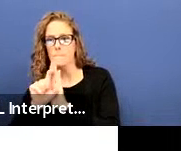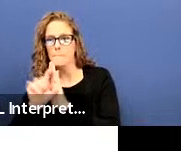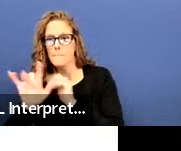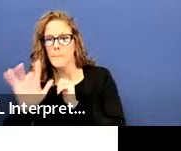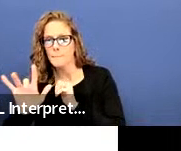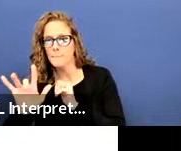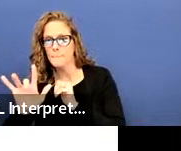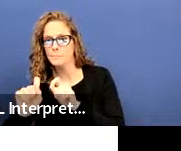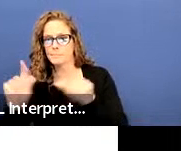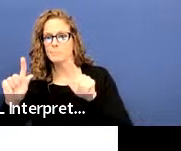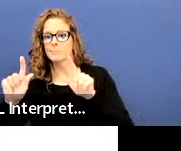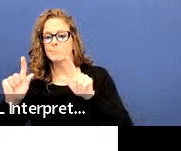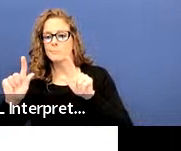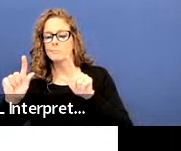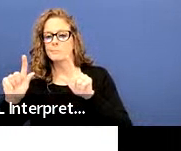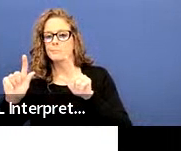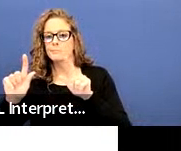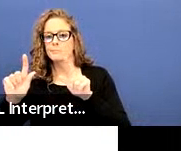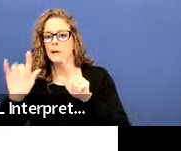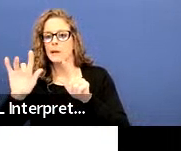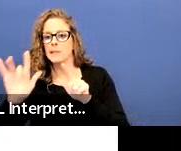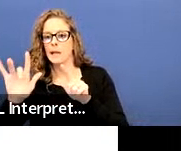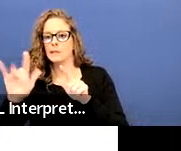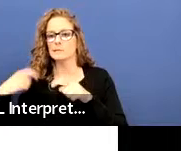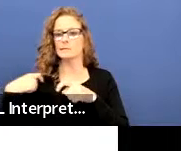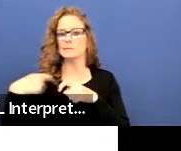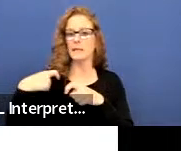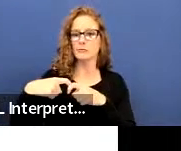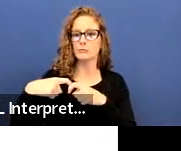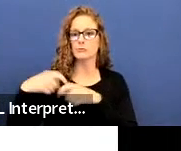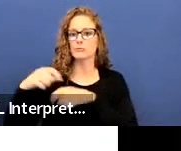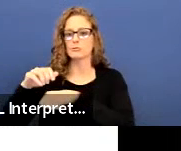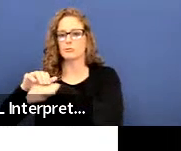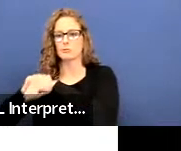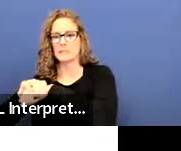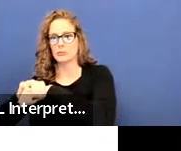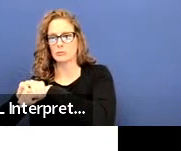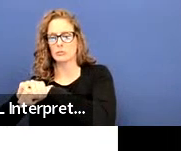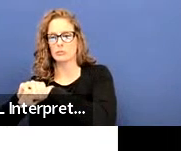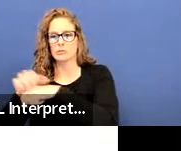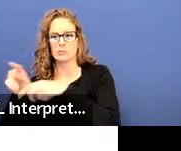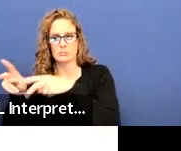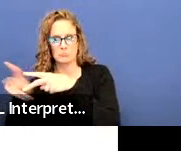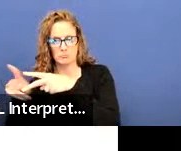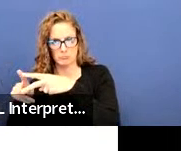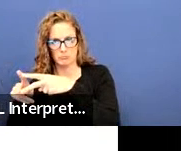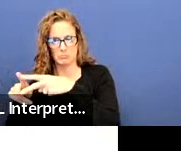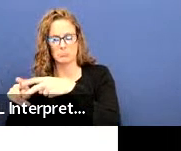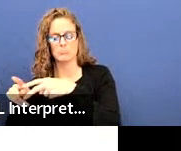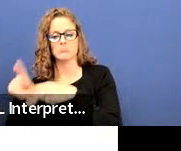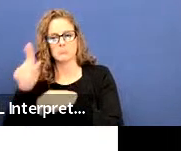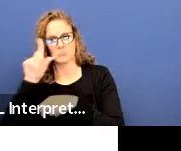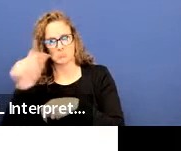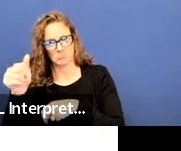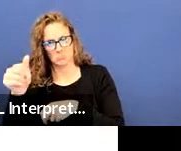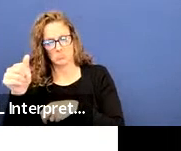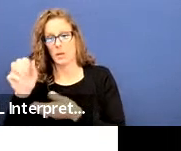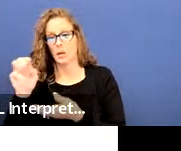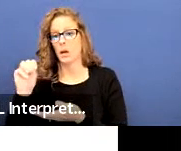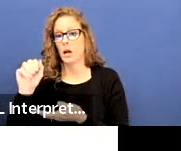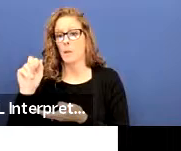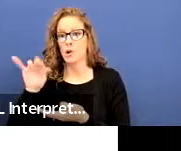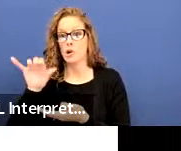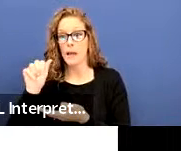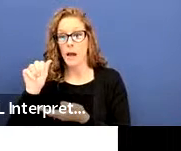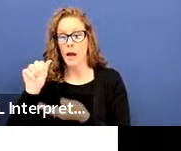to select Spanish or English if you are listening in. And perhaps Maria or Laura